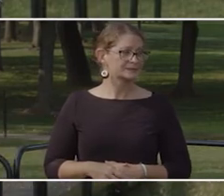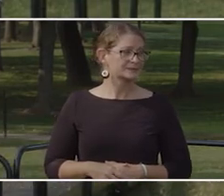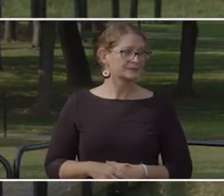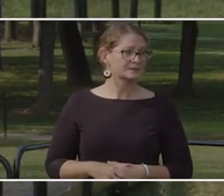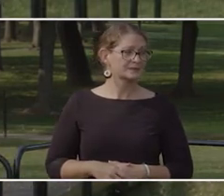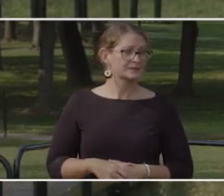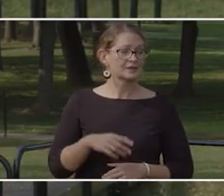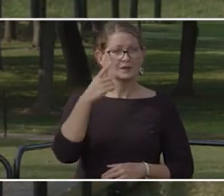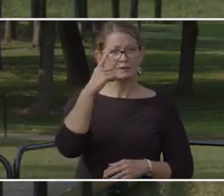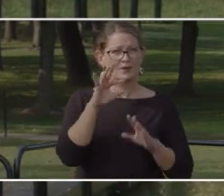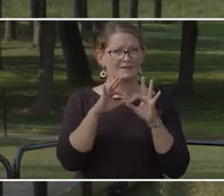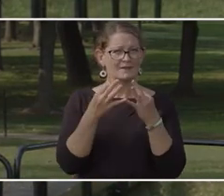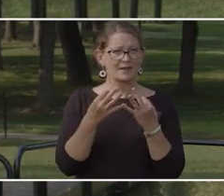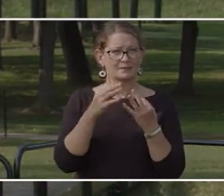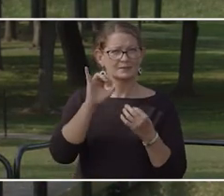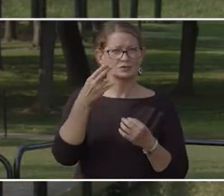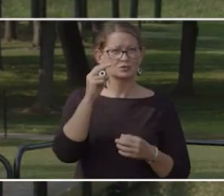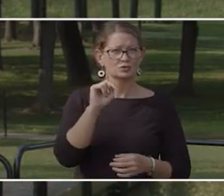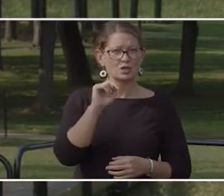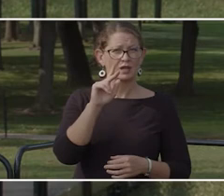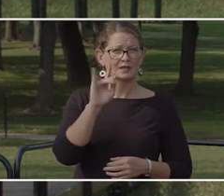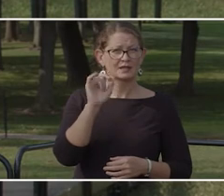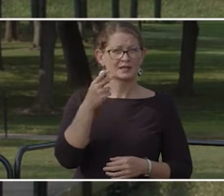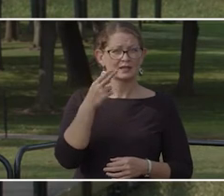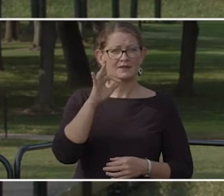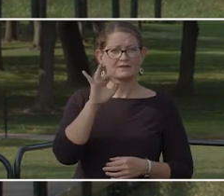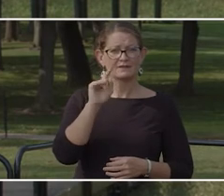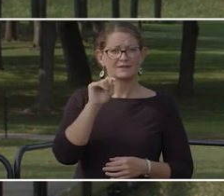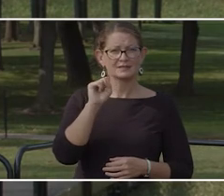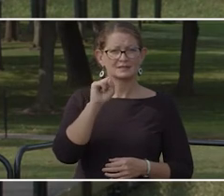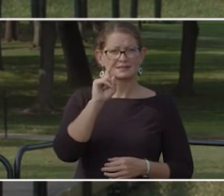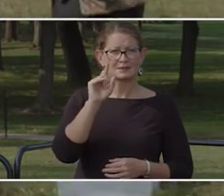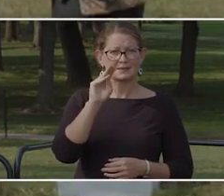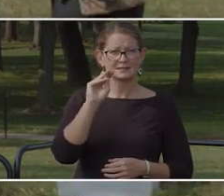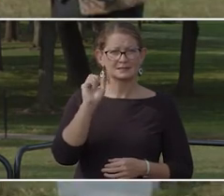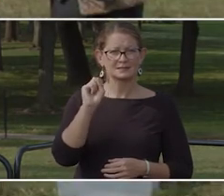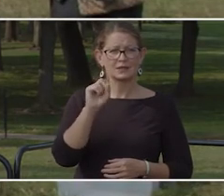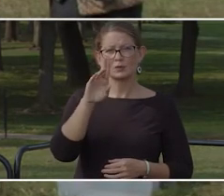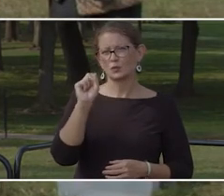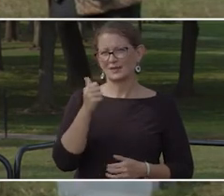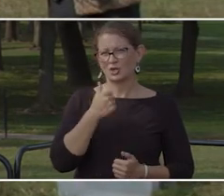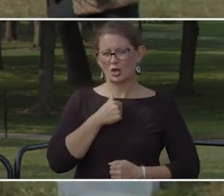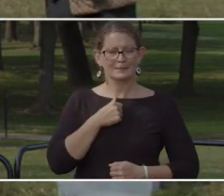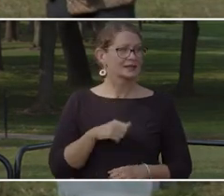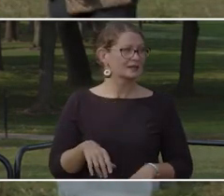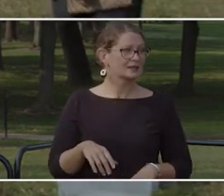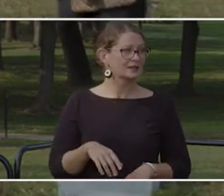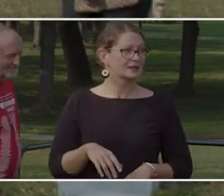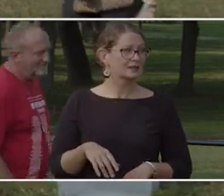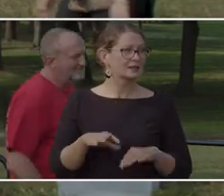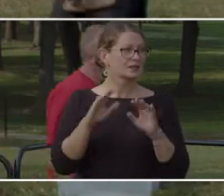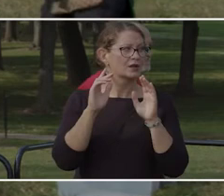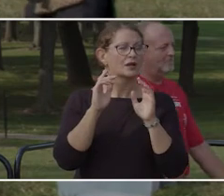1969. On behalf of the family, John Keith Miskimmons, U.S. Army. In tribute to the